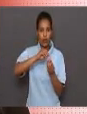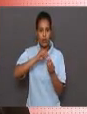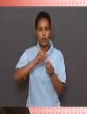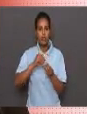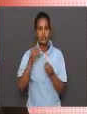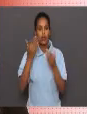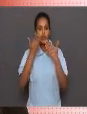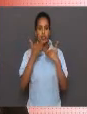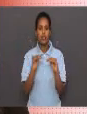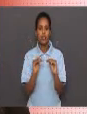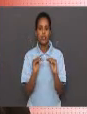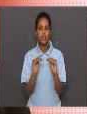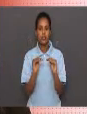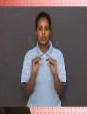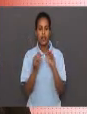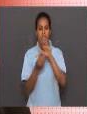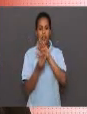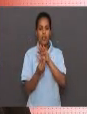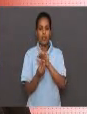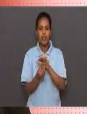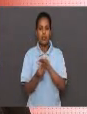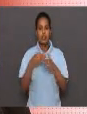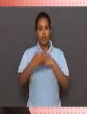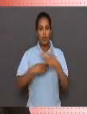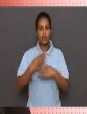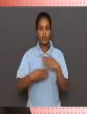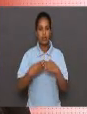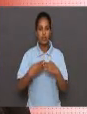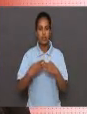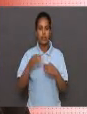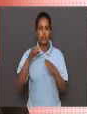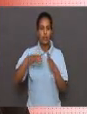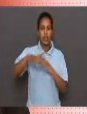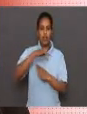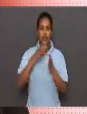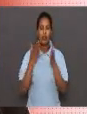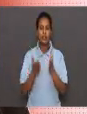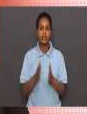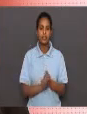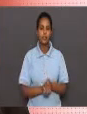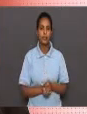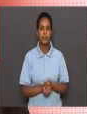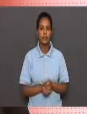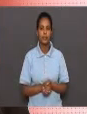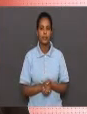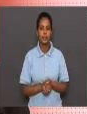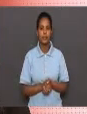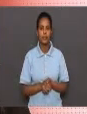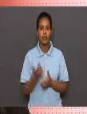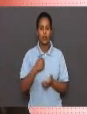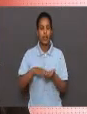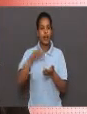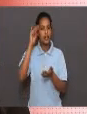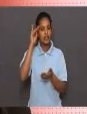their concentration, affect the process of electrolysis.